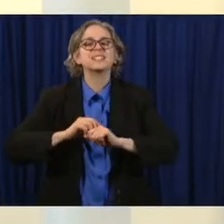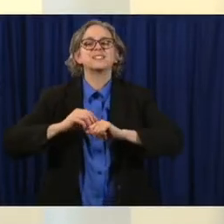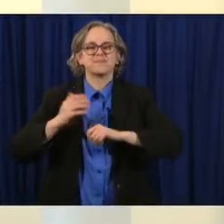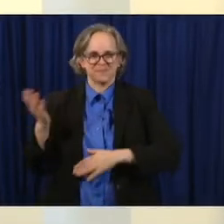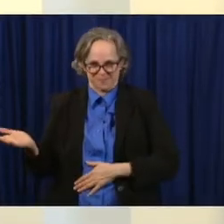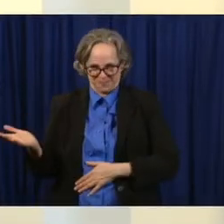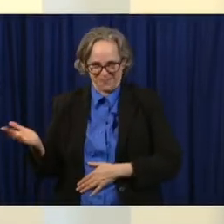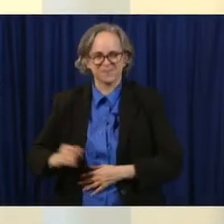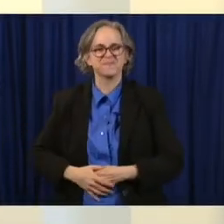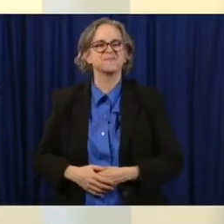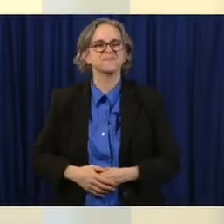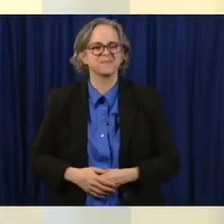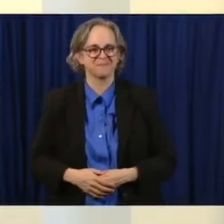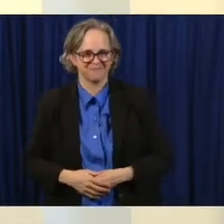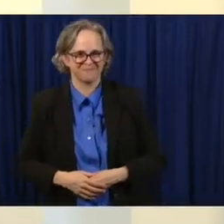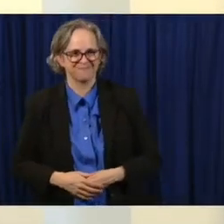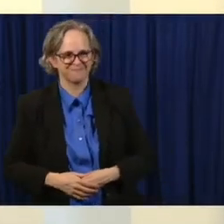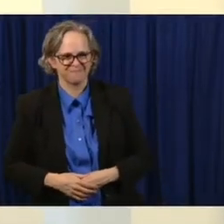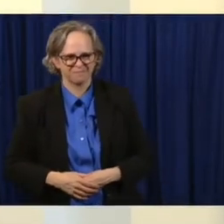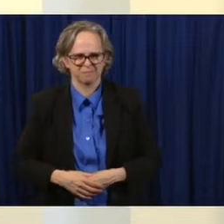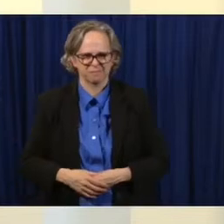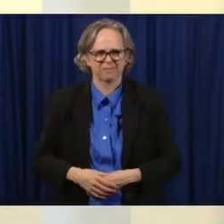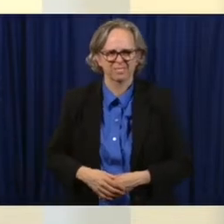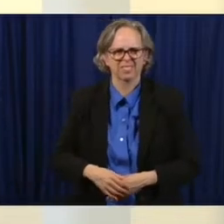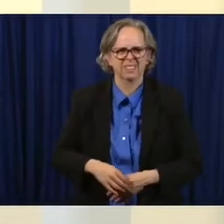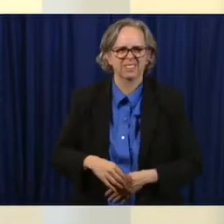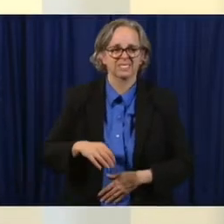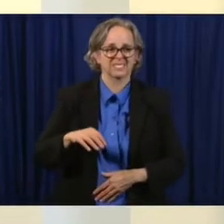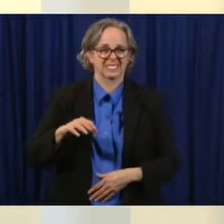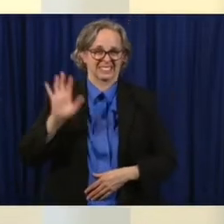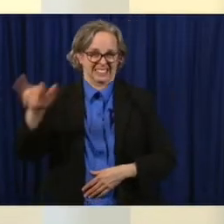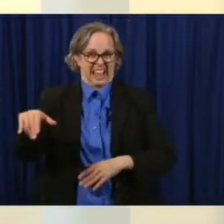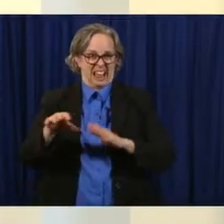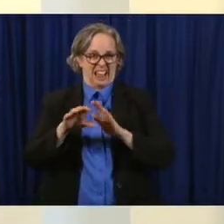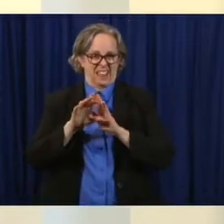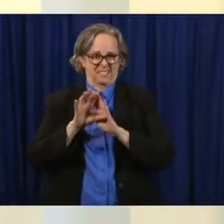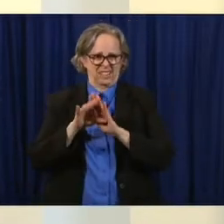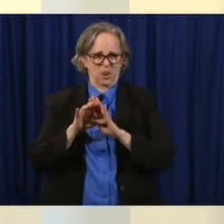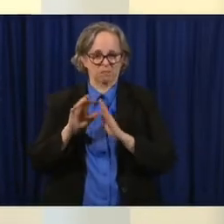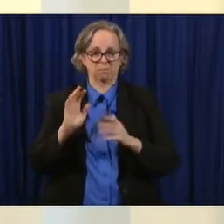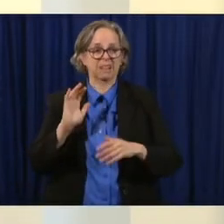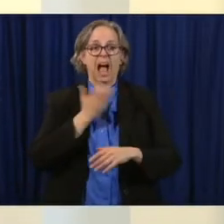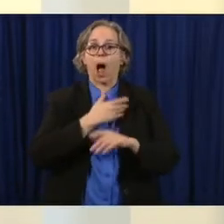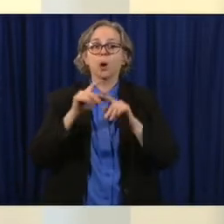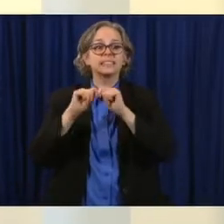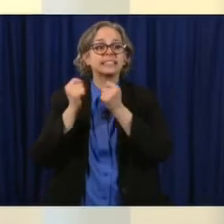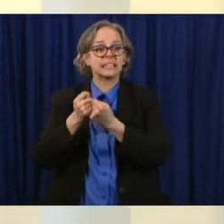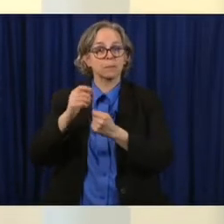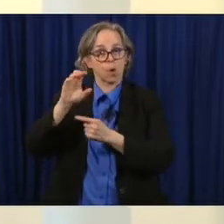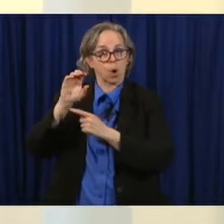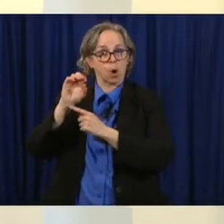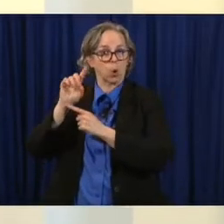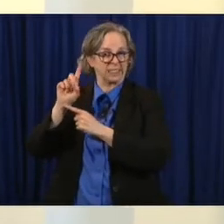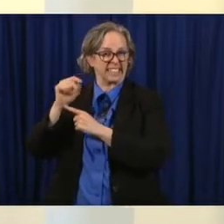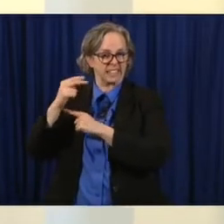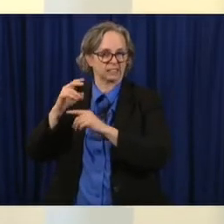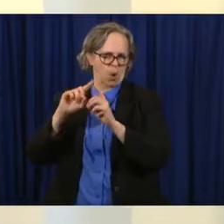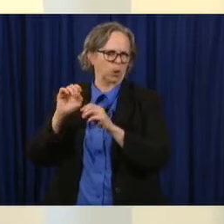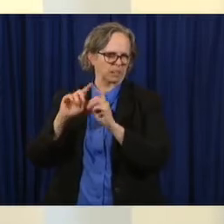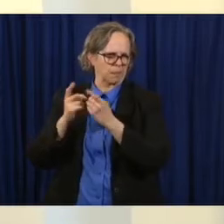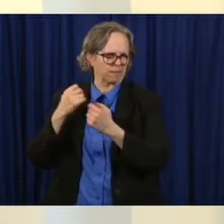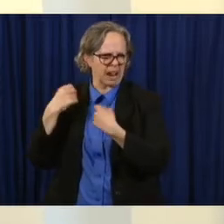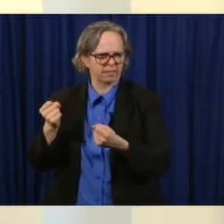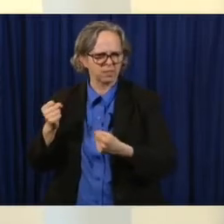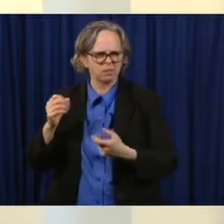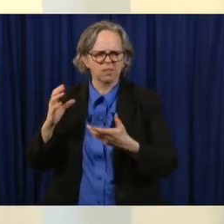To preamble it, Eric, I'll just say, this is a video that was made by our team at ODH and the governor's team to show,